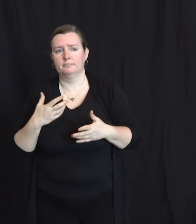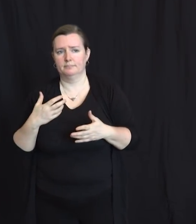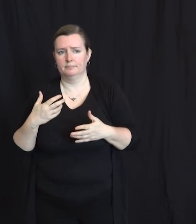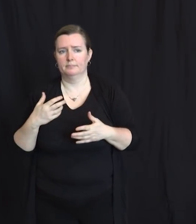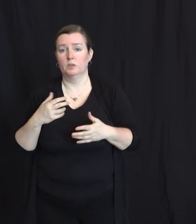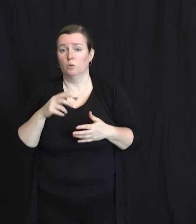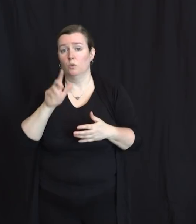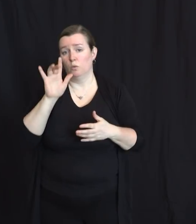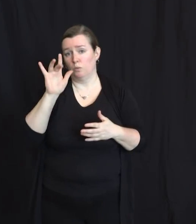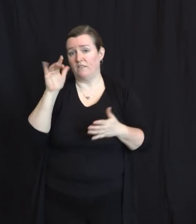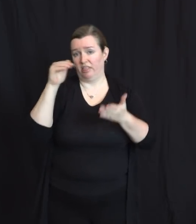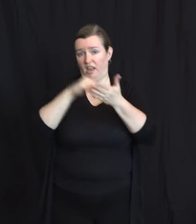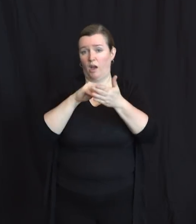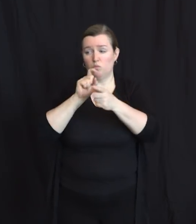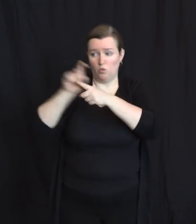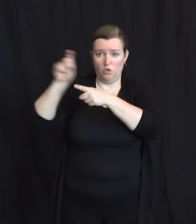Additionally,